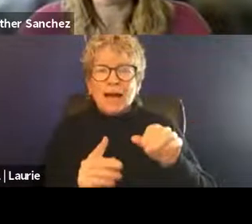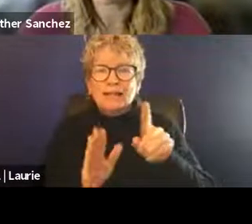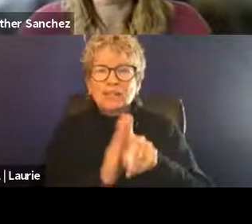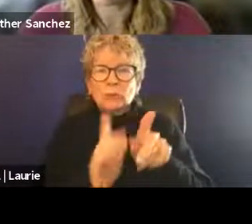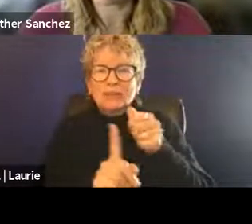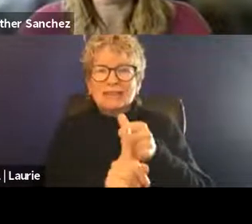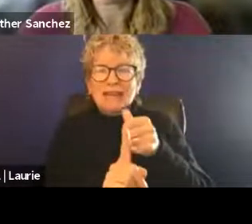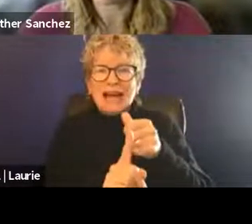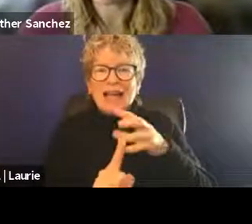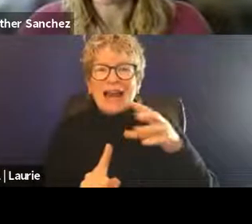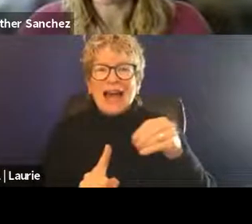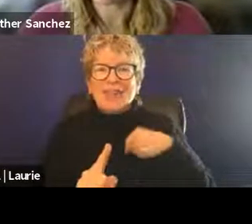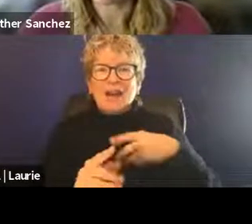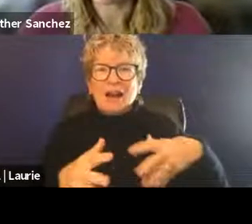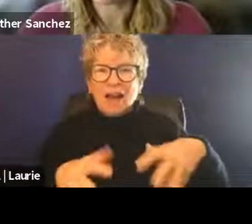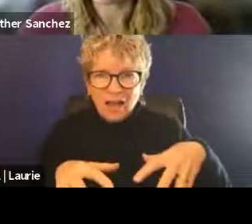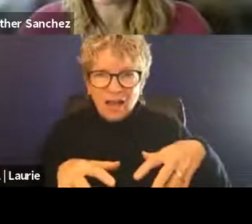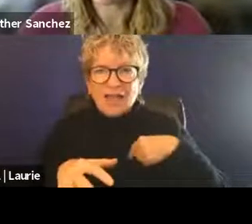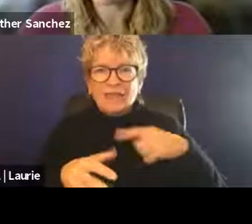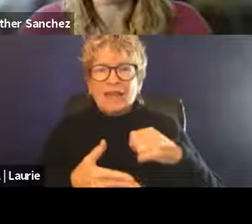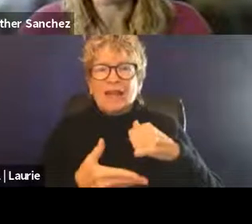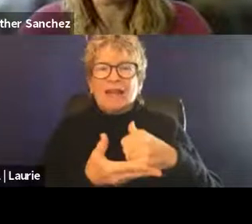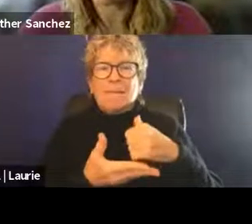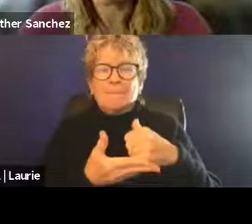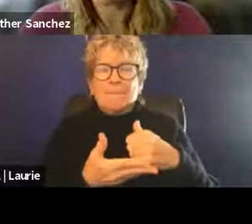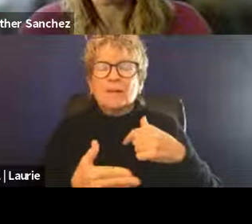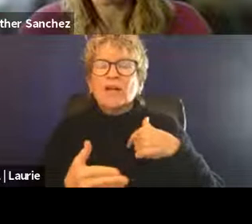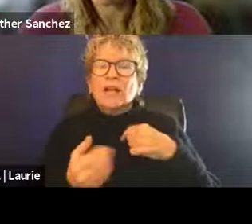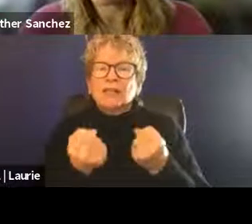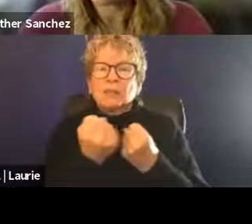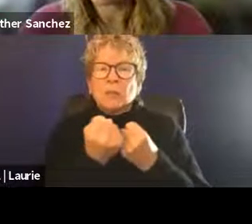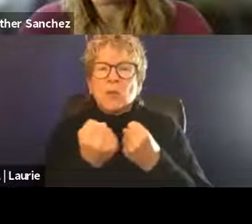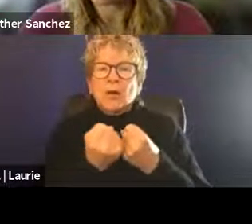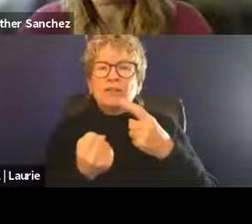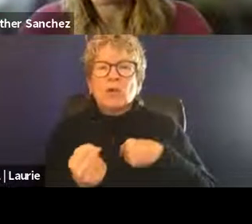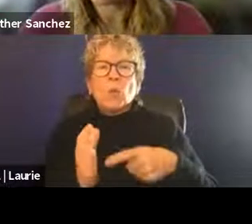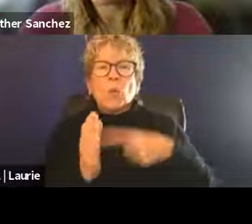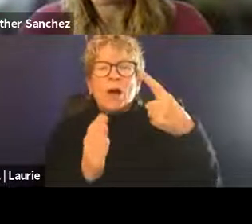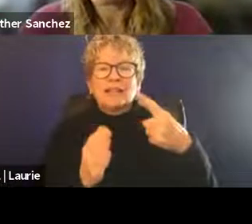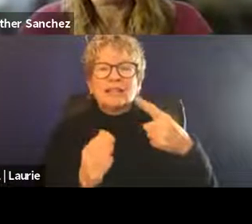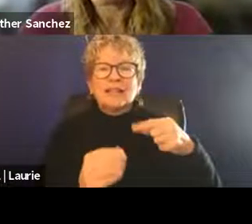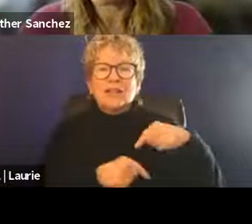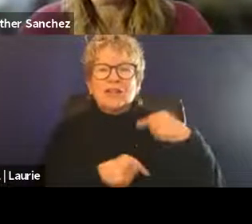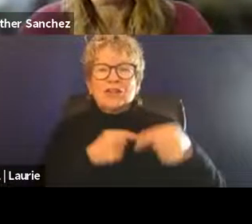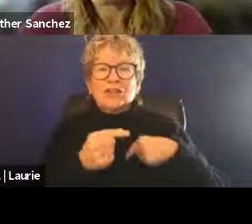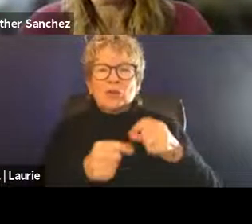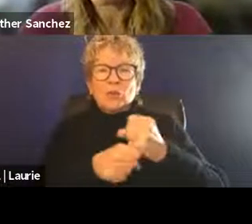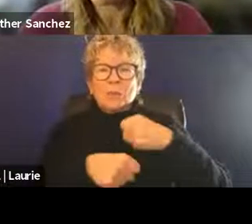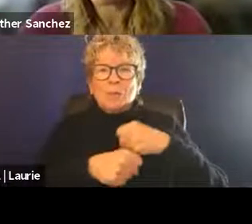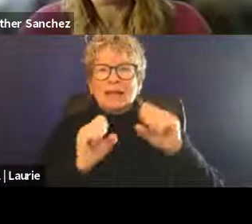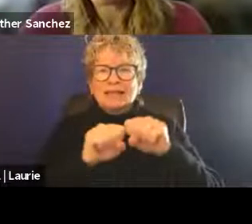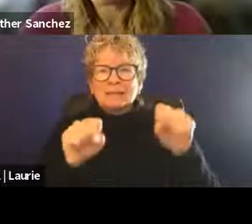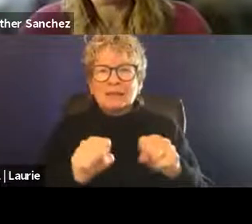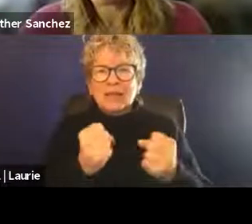from needing these supports. And we have a once in a generational opportunity to create a system that supports those in crisis